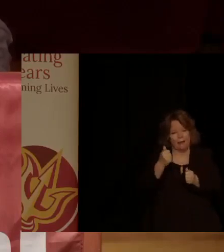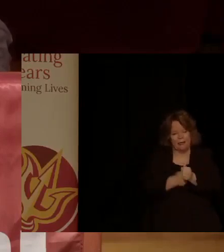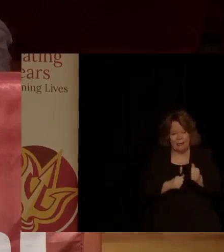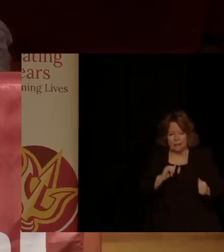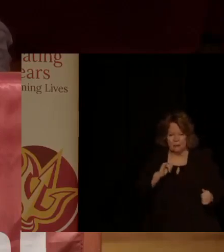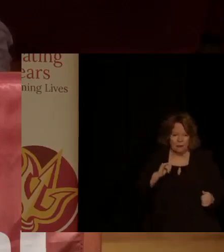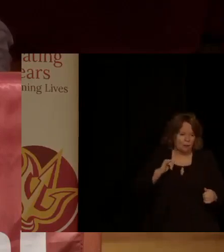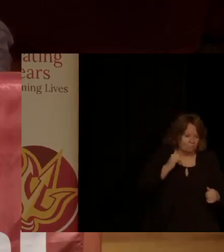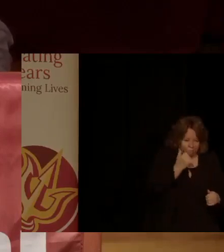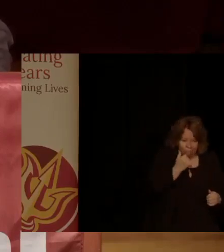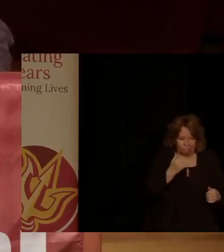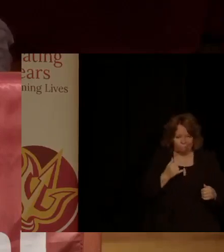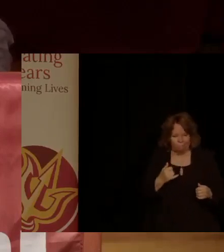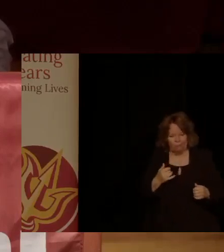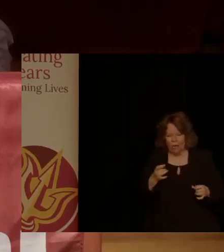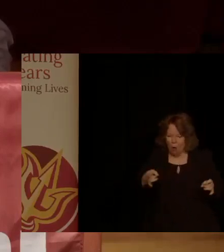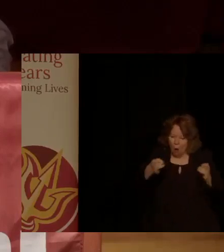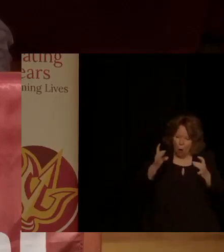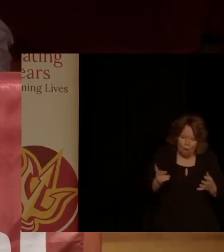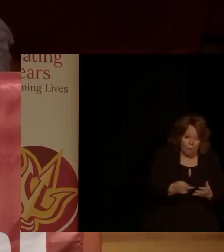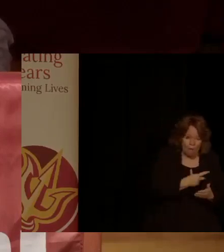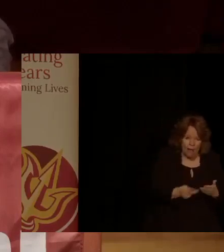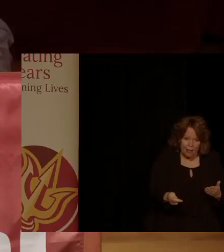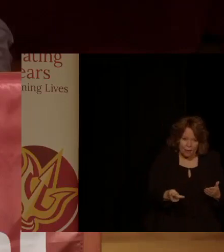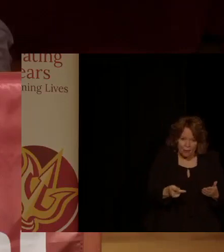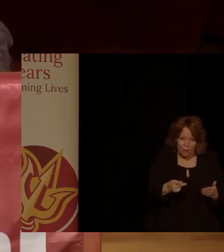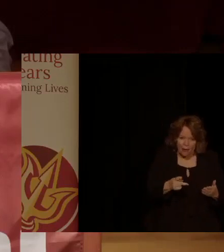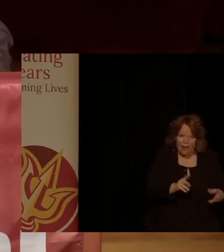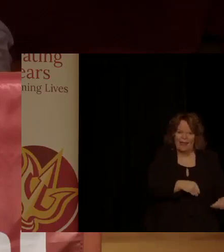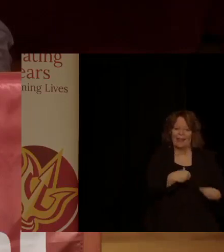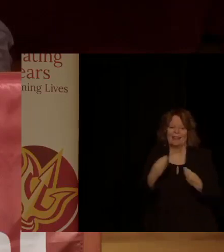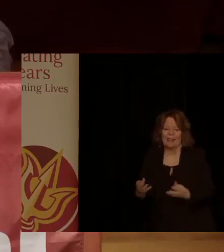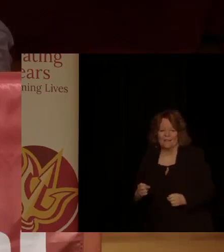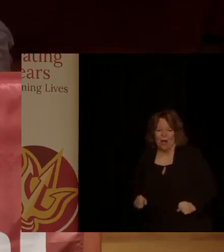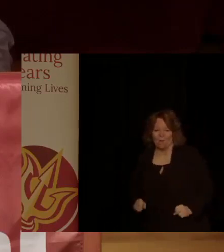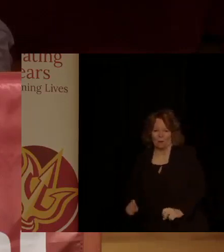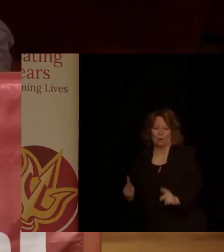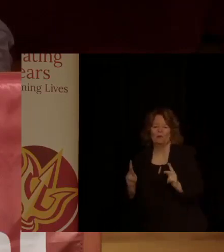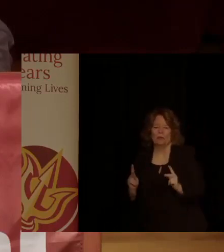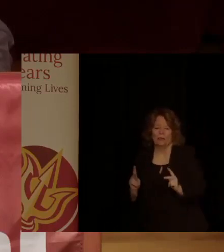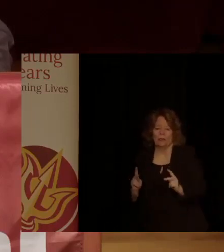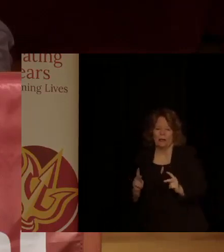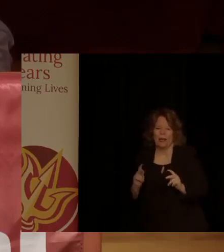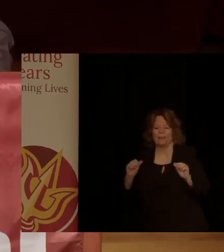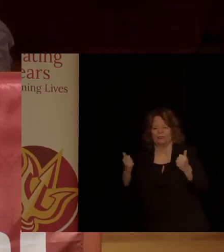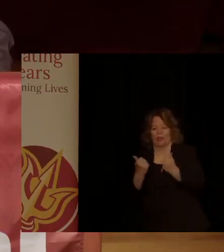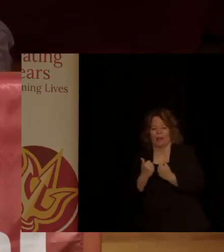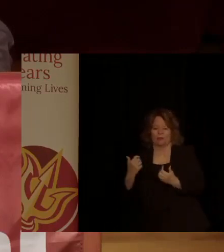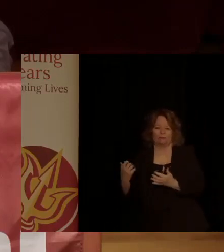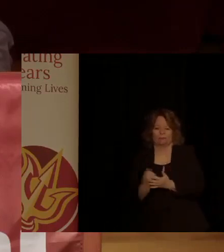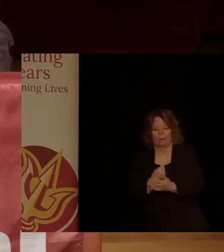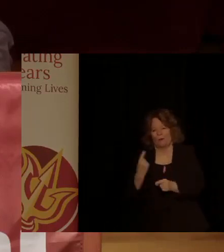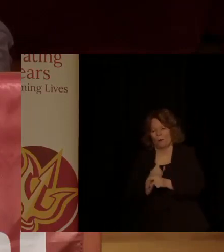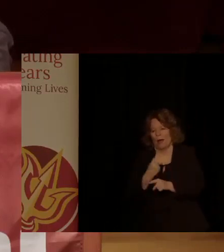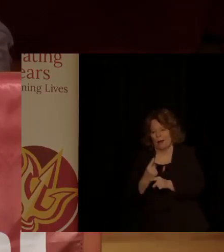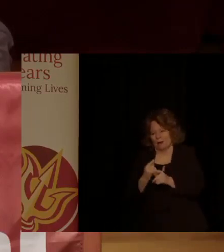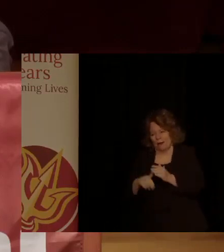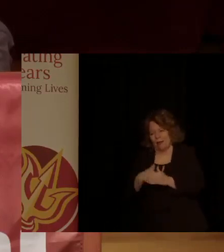each bad failure an opportunity, and challenge to get things right for the greater community the next